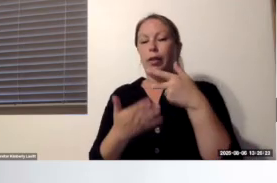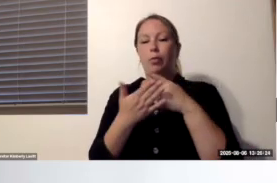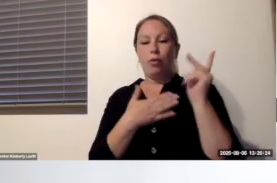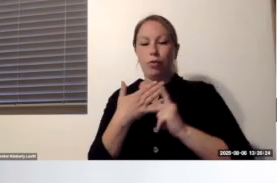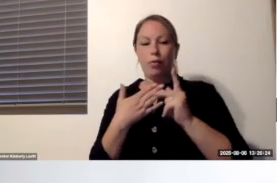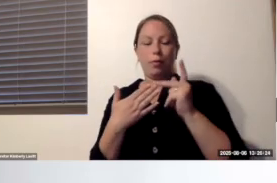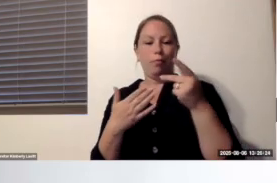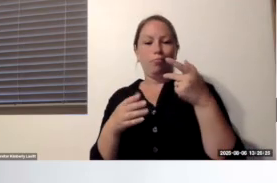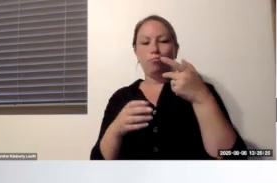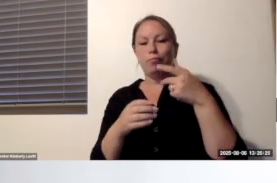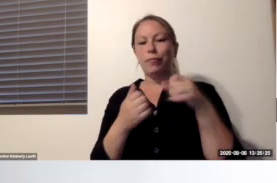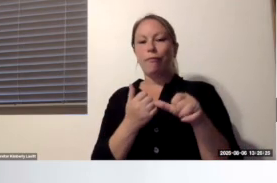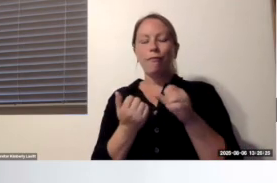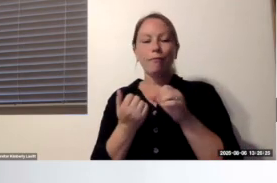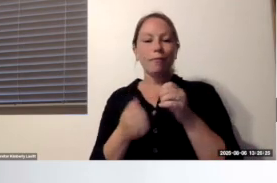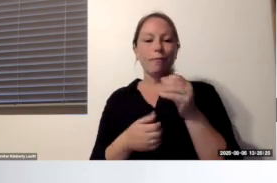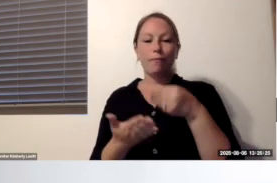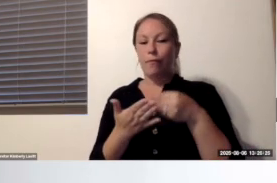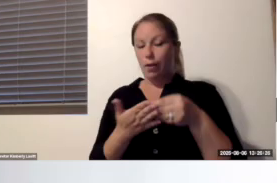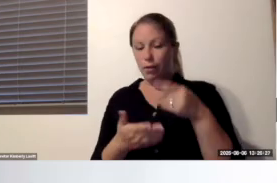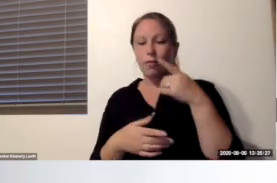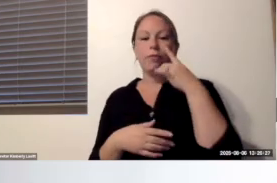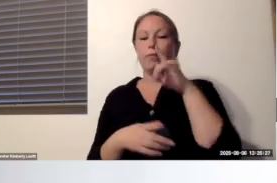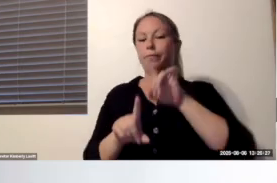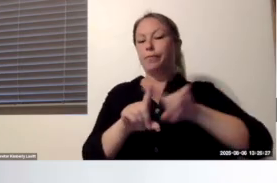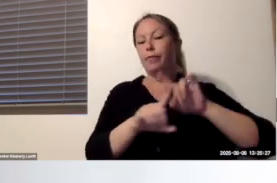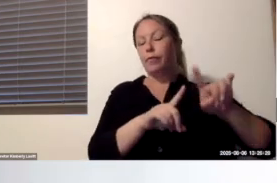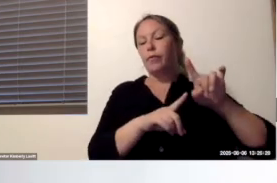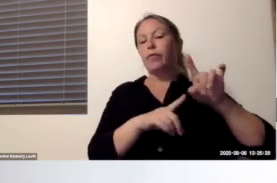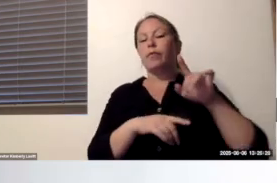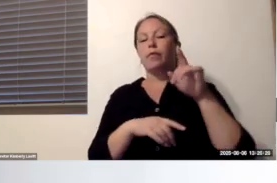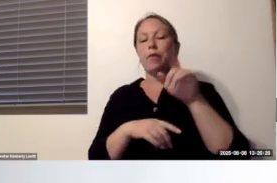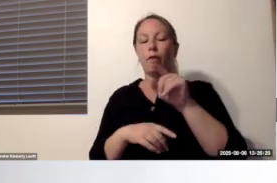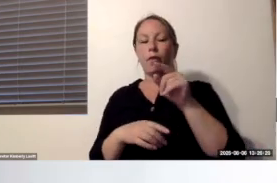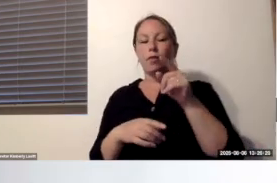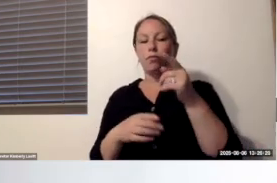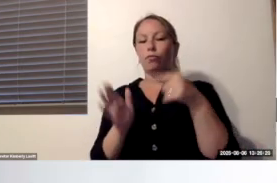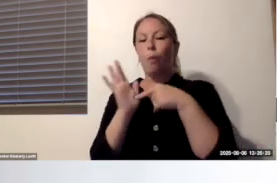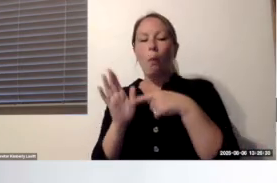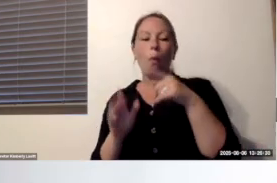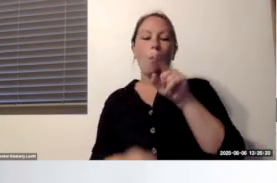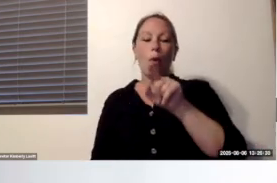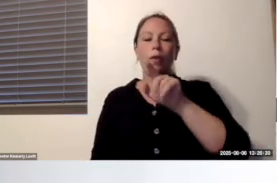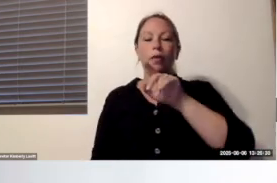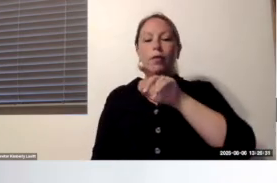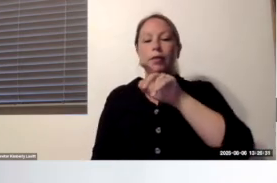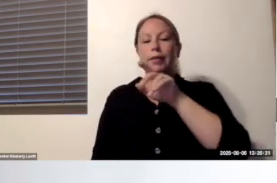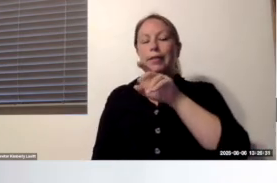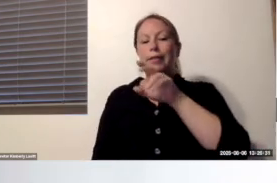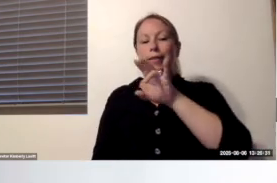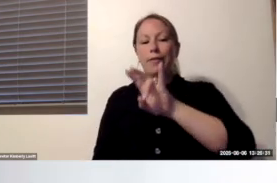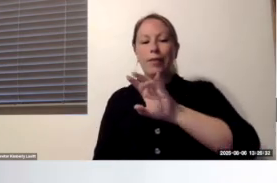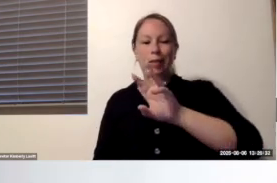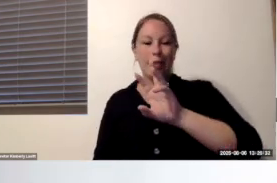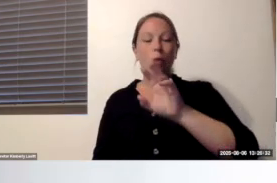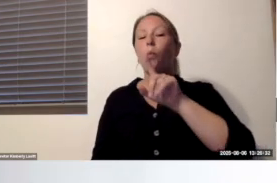but over 16,000 applications representing over $196 million in demand have been received